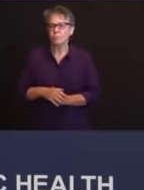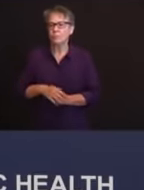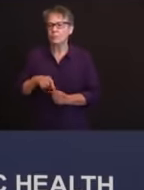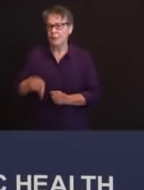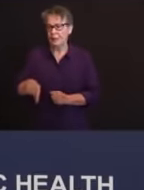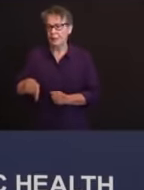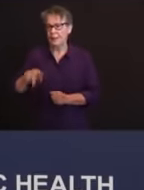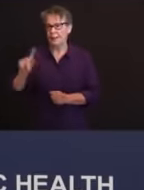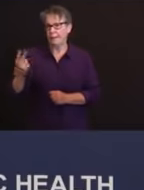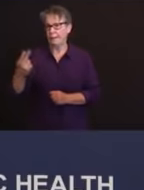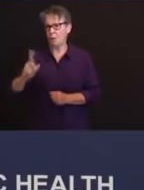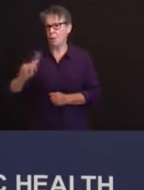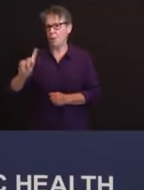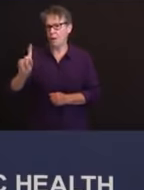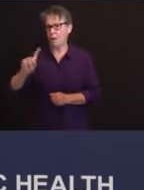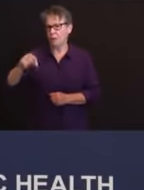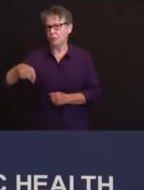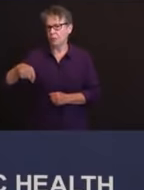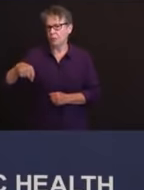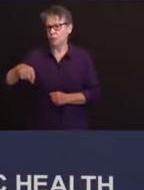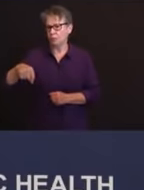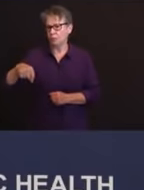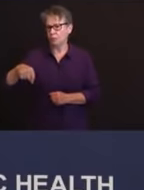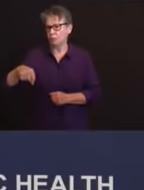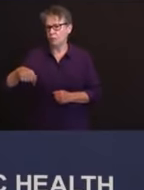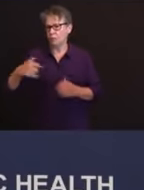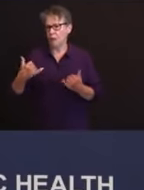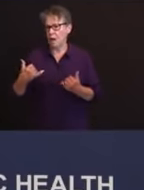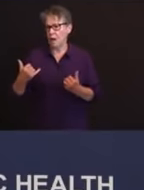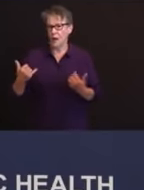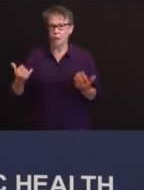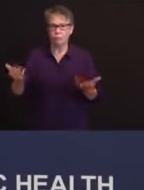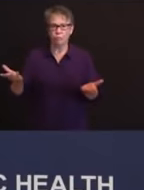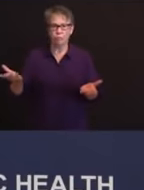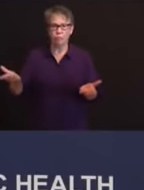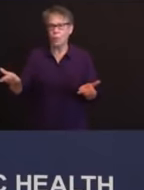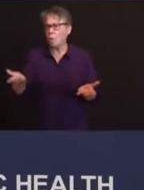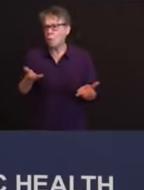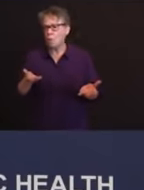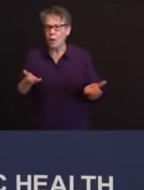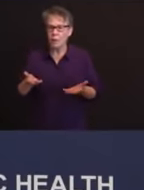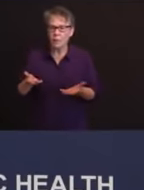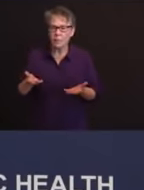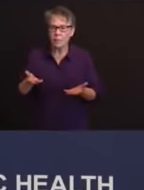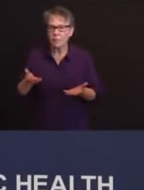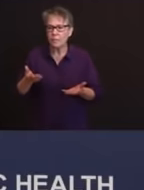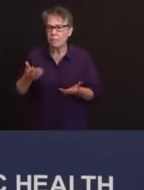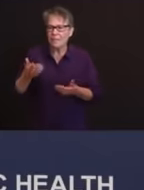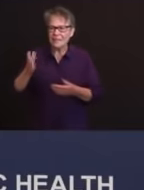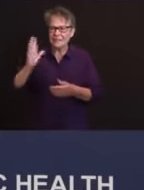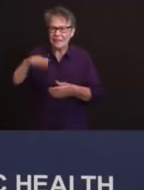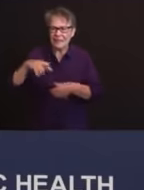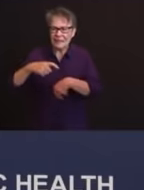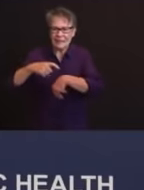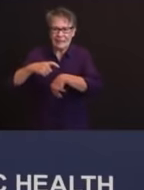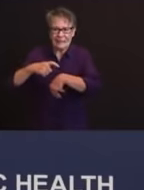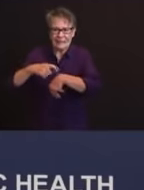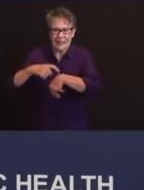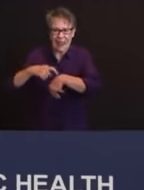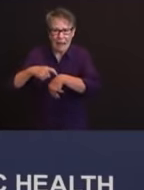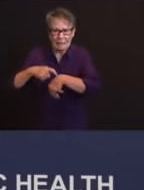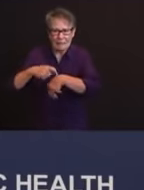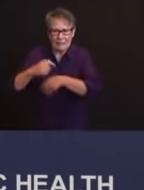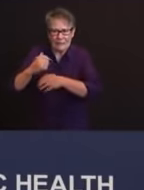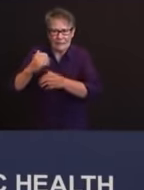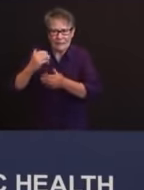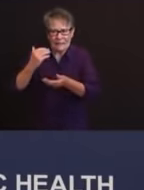otherwise from us. And with that, Catherine, welcome. Can you all be economical just because there are a lot of you here today? And thanks, Catherine.